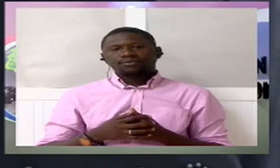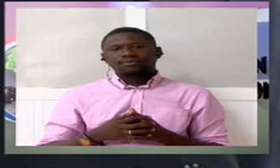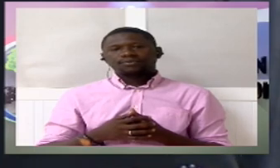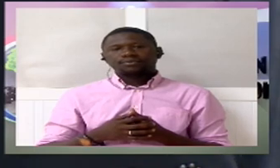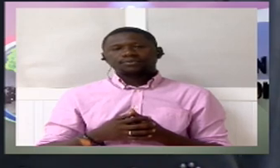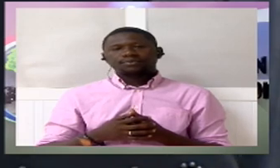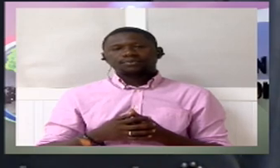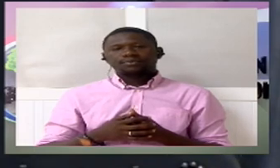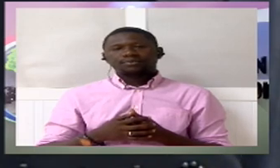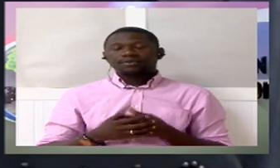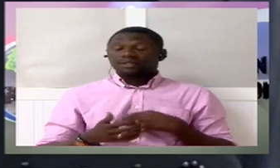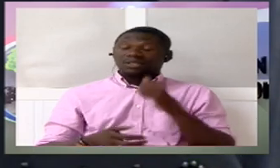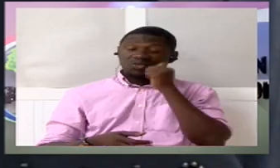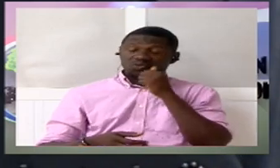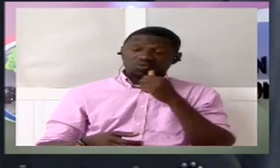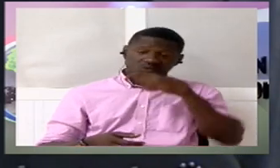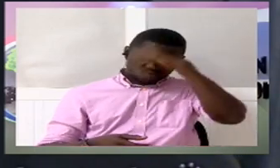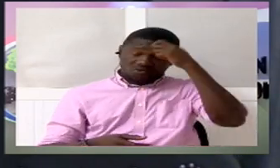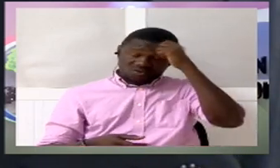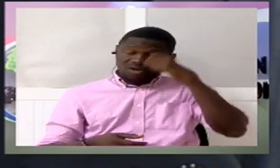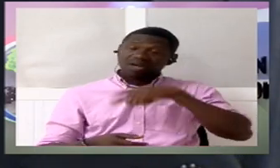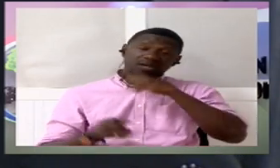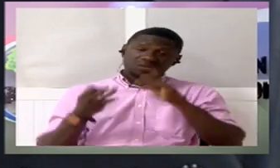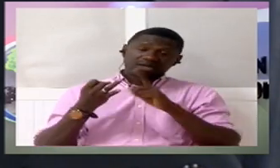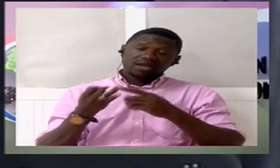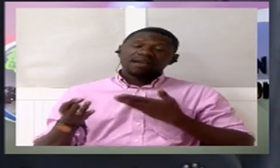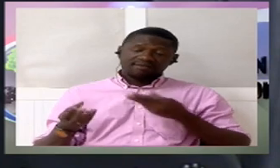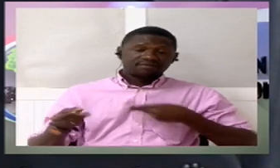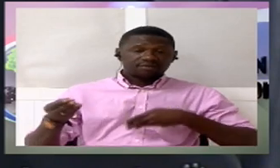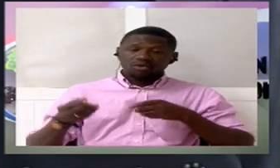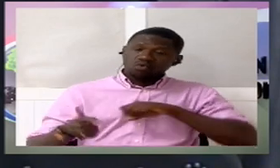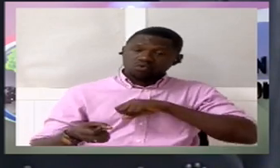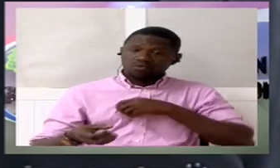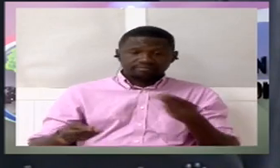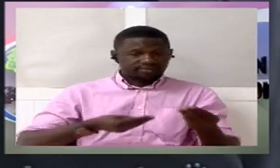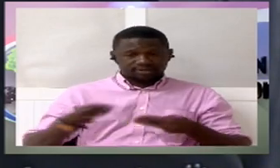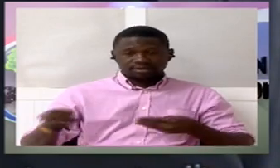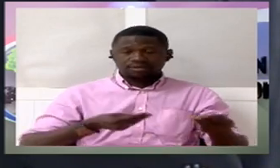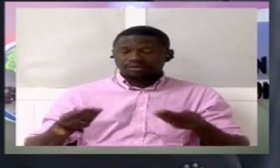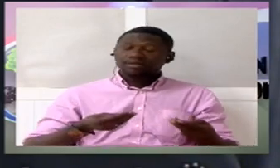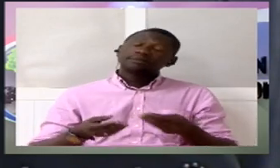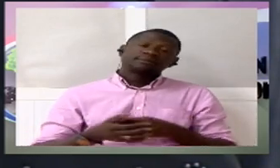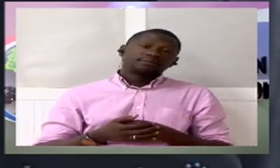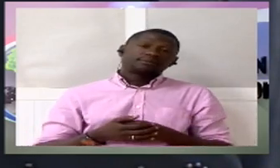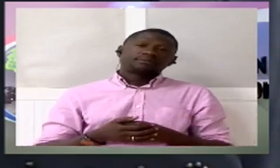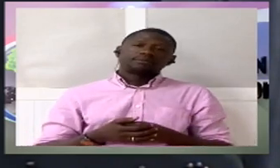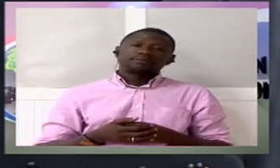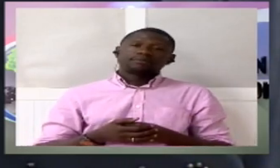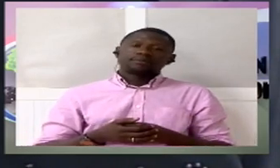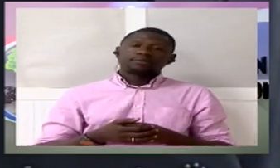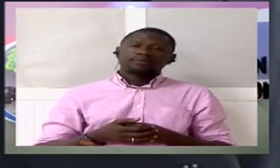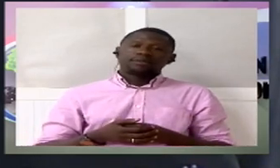business okay. He was working like he was into business. He a company so they have a youth